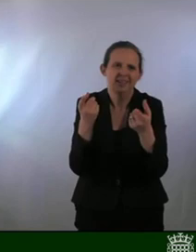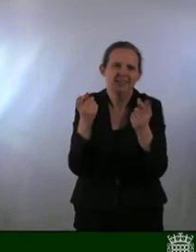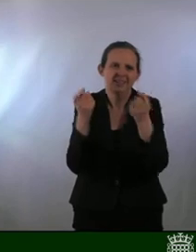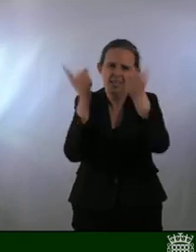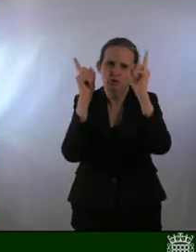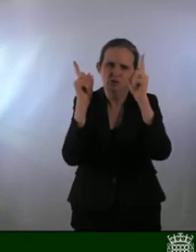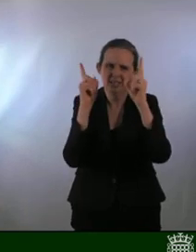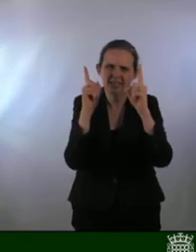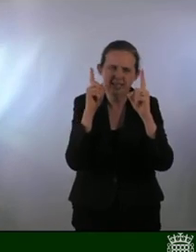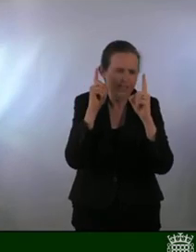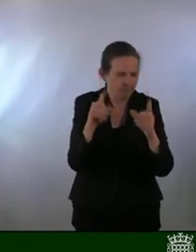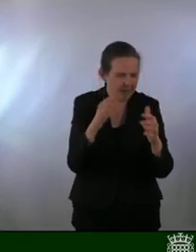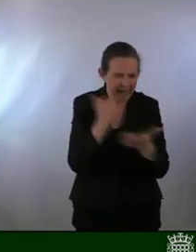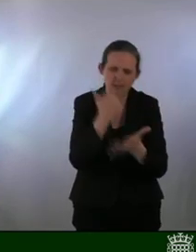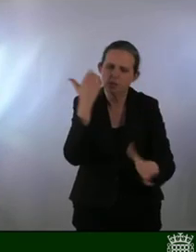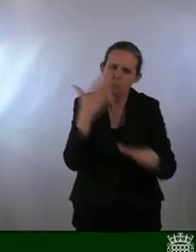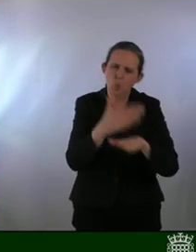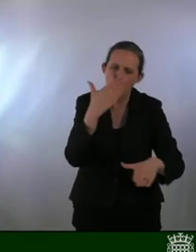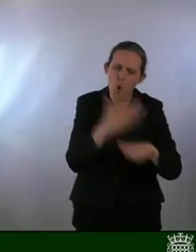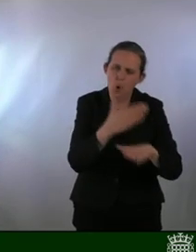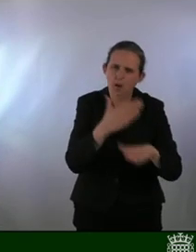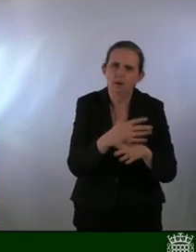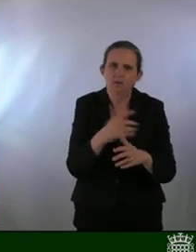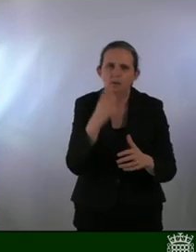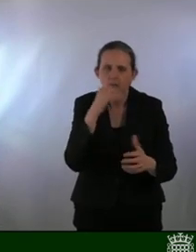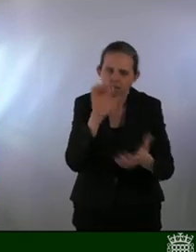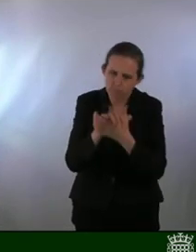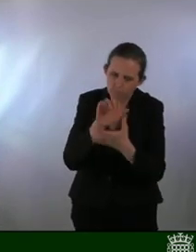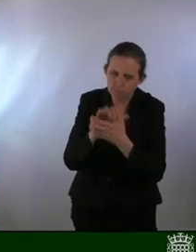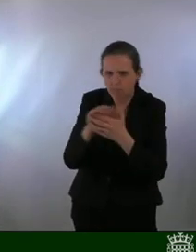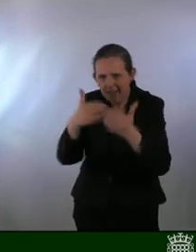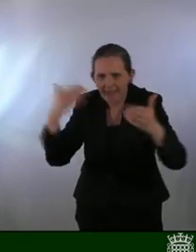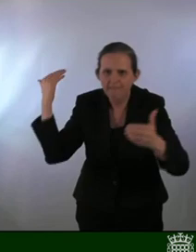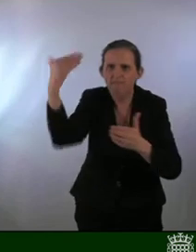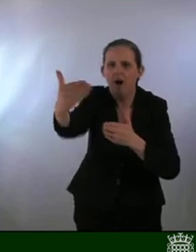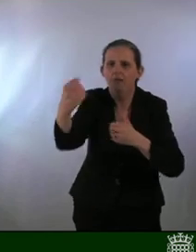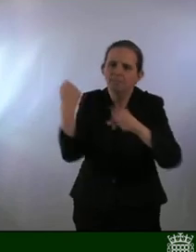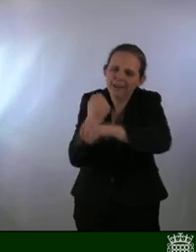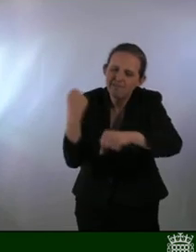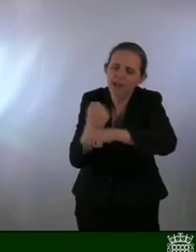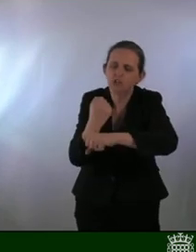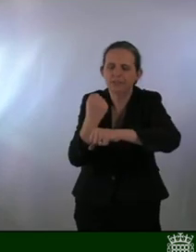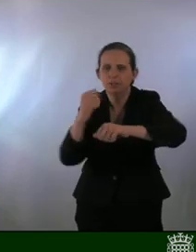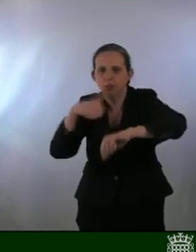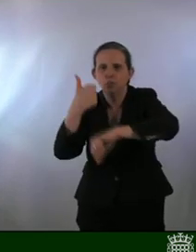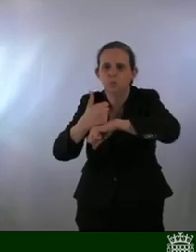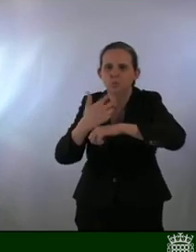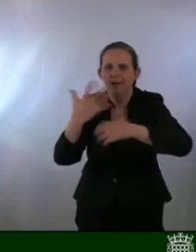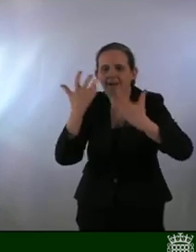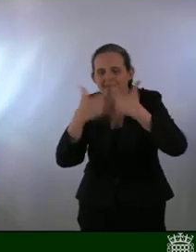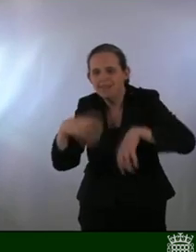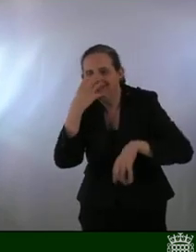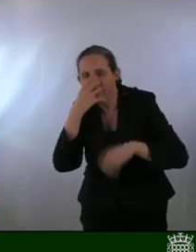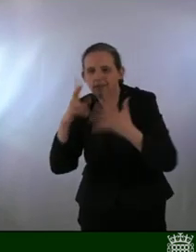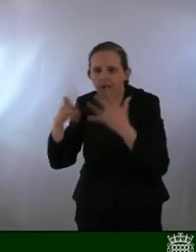excellent work that he's doing. Can I commend the Advanced Manufacturing Initiative for ventilators, but encourage him to go much,